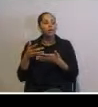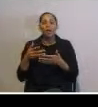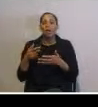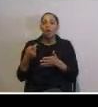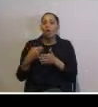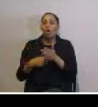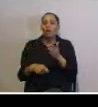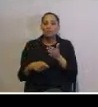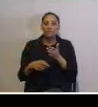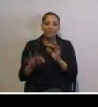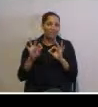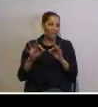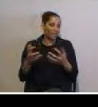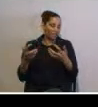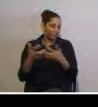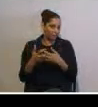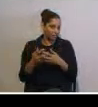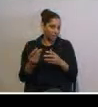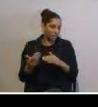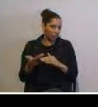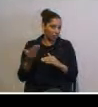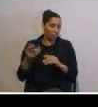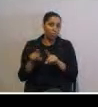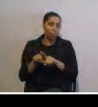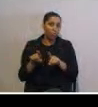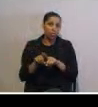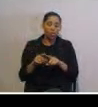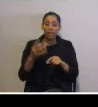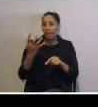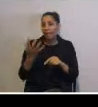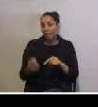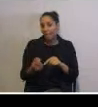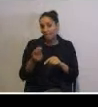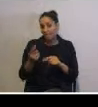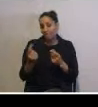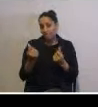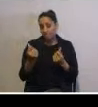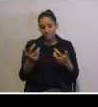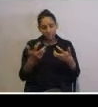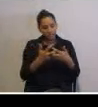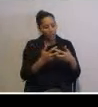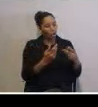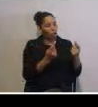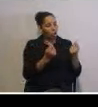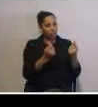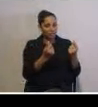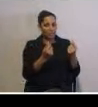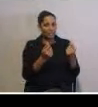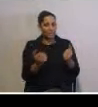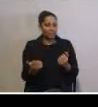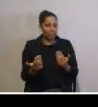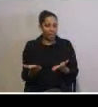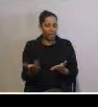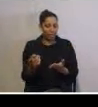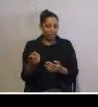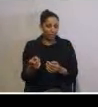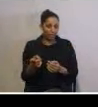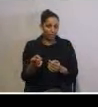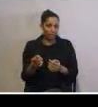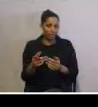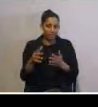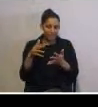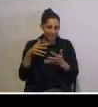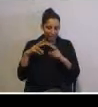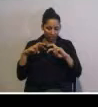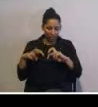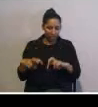tariffs. The municipalities that are already doing cost of supply studies, some of these tariffs that are coming out